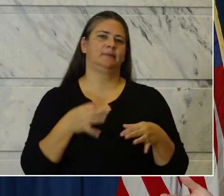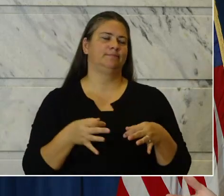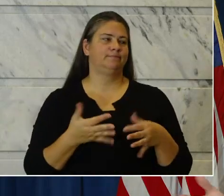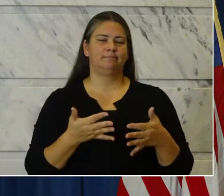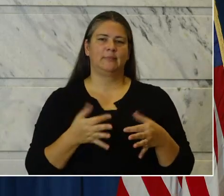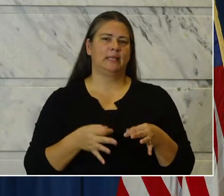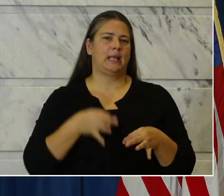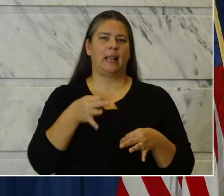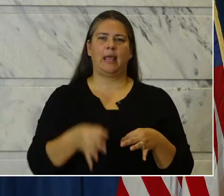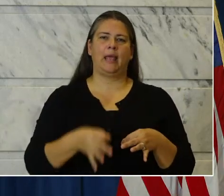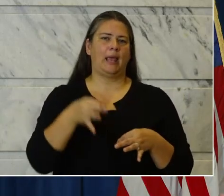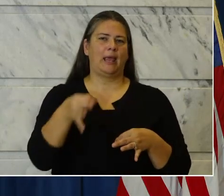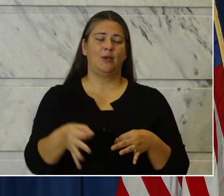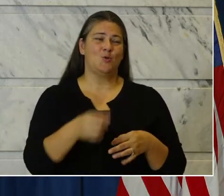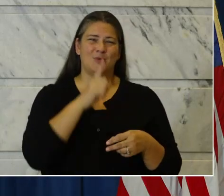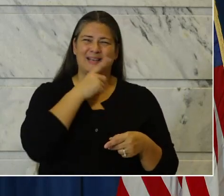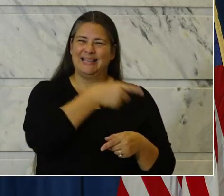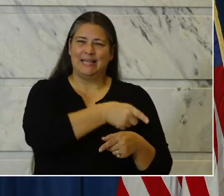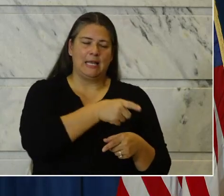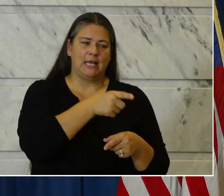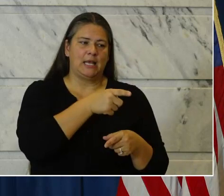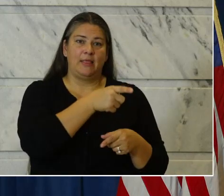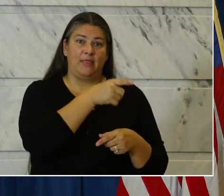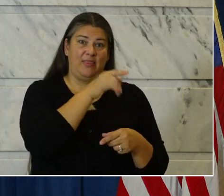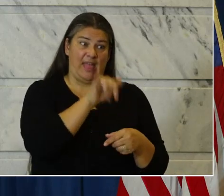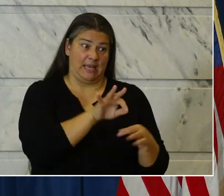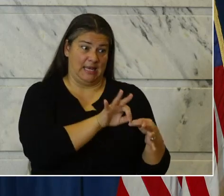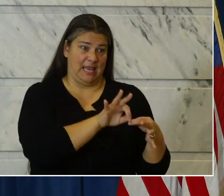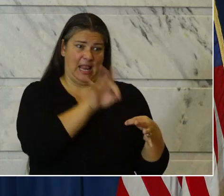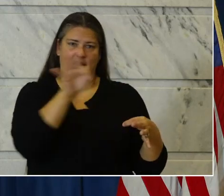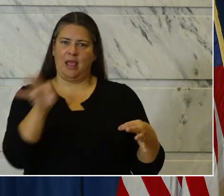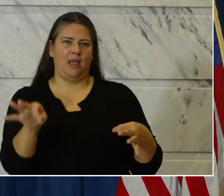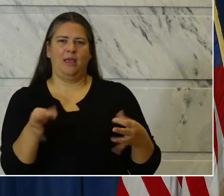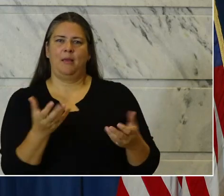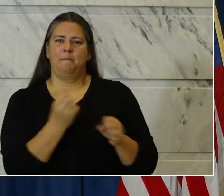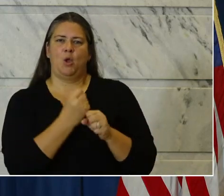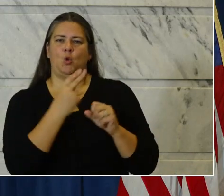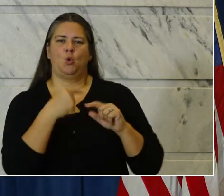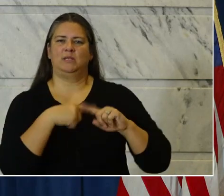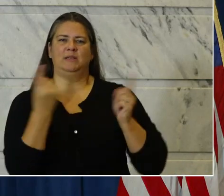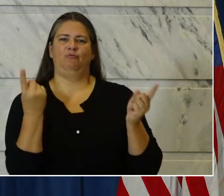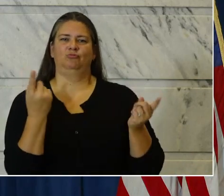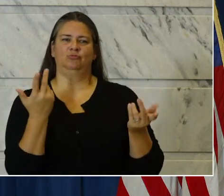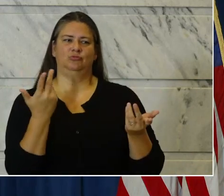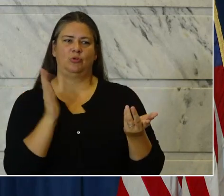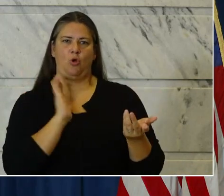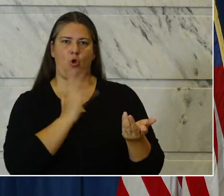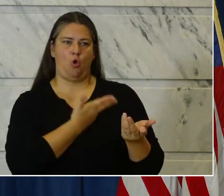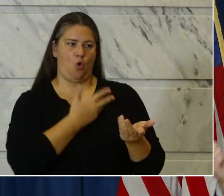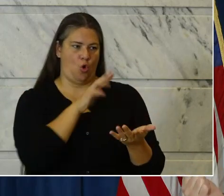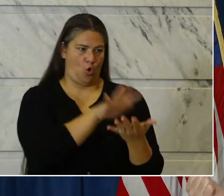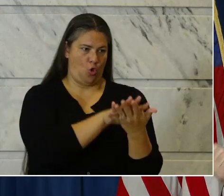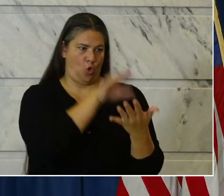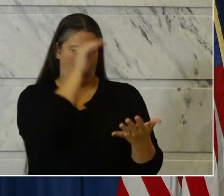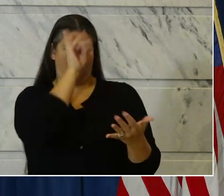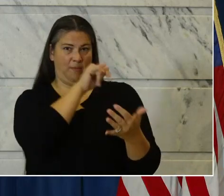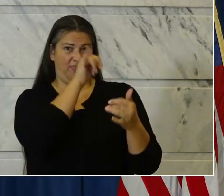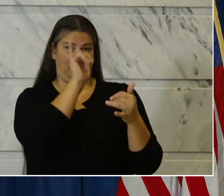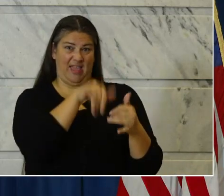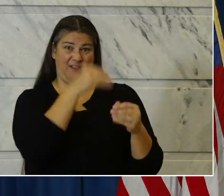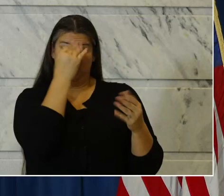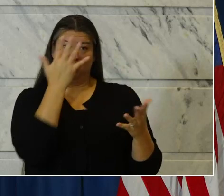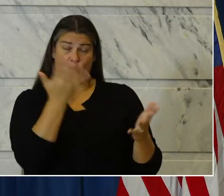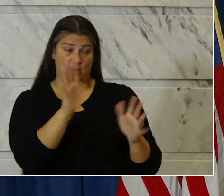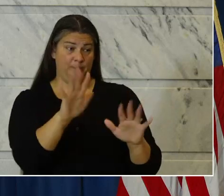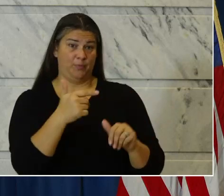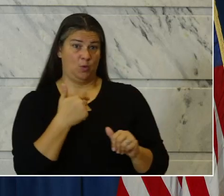non-value added. They don't add anything to our understanding of how the disease is affecting people. So what we do is when we